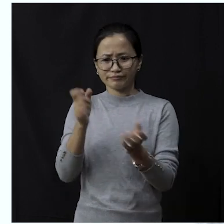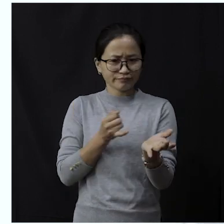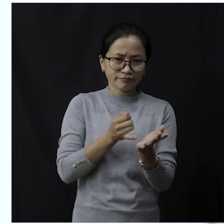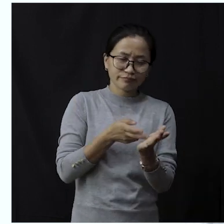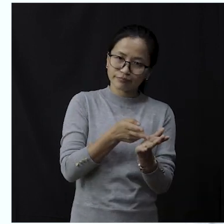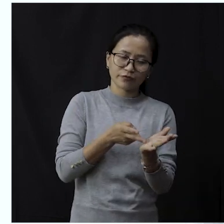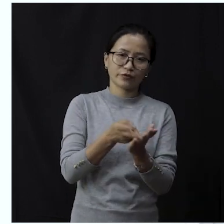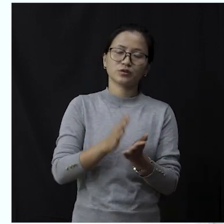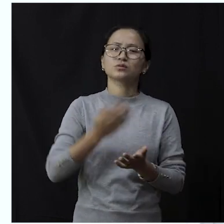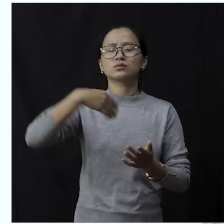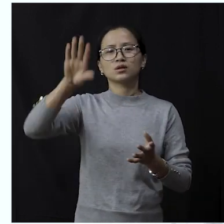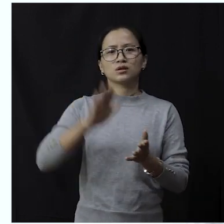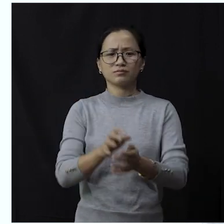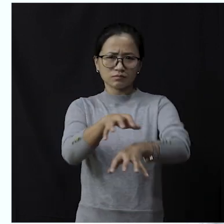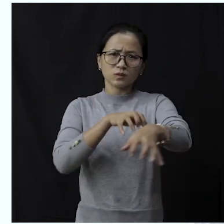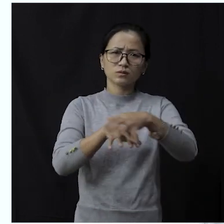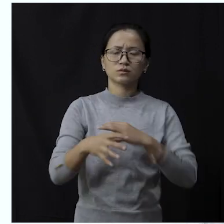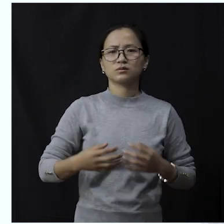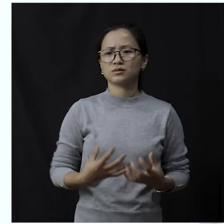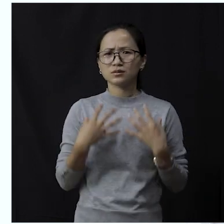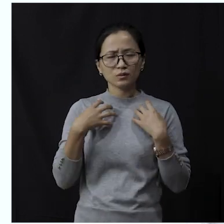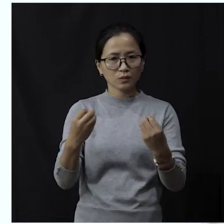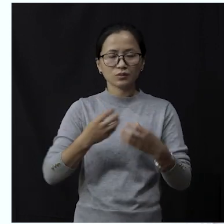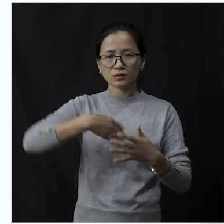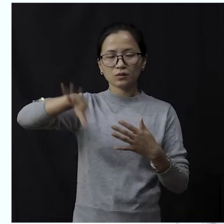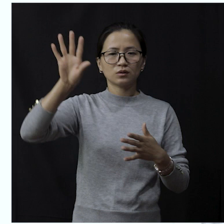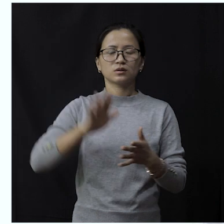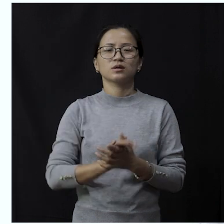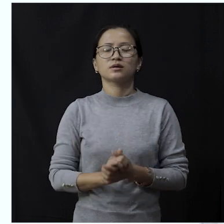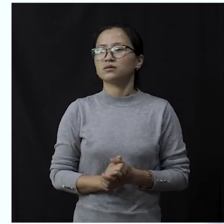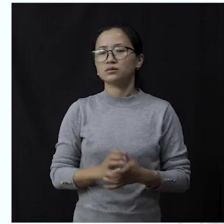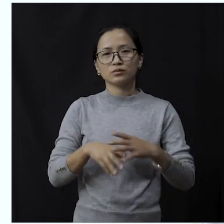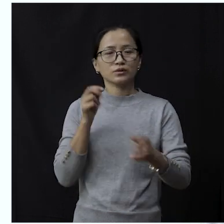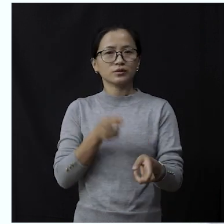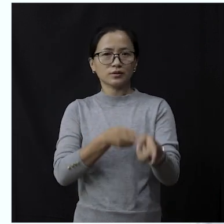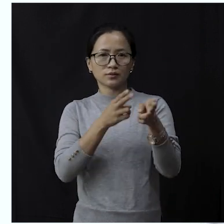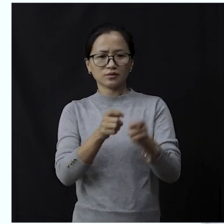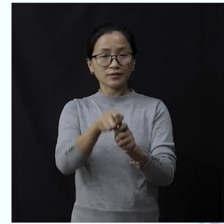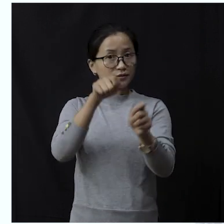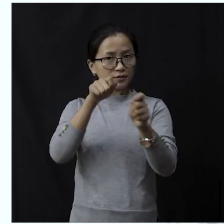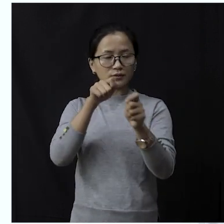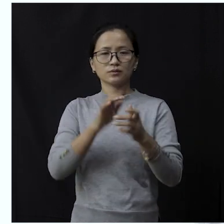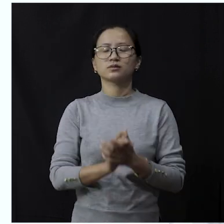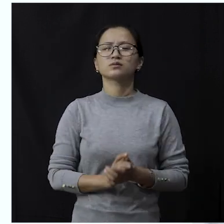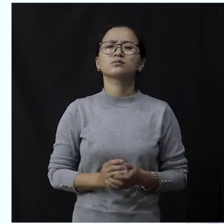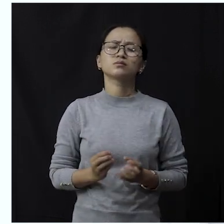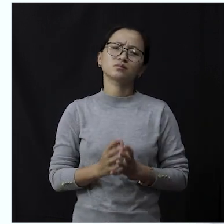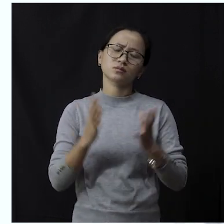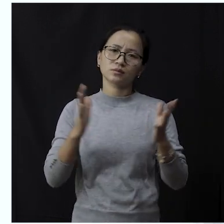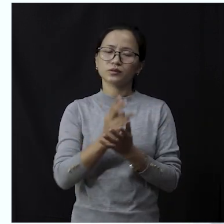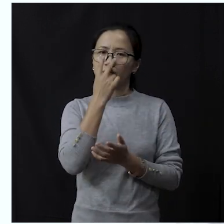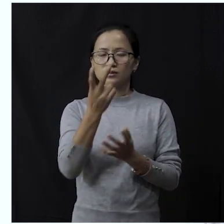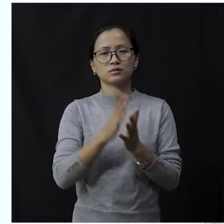hunting. Even if they shoot animals or not, they still want to go out in the jungle with their guns or with kettlebells or so on. And so this is